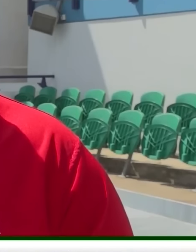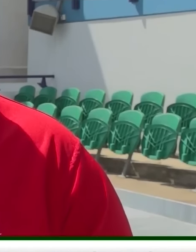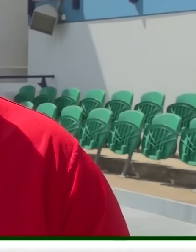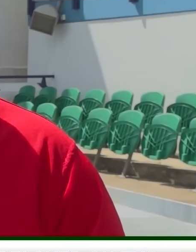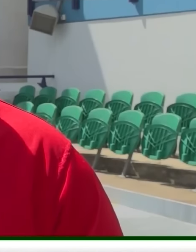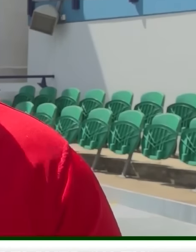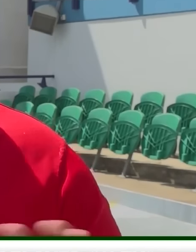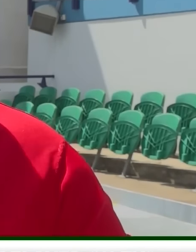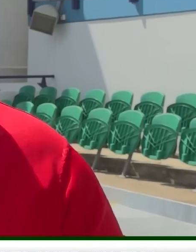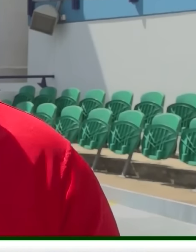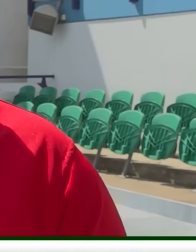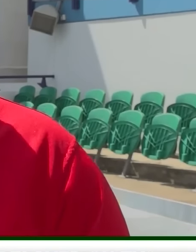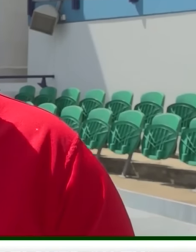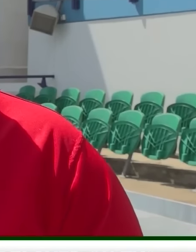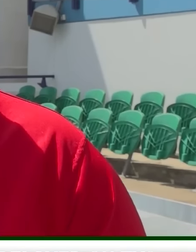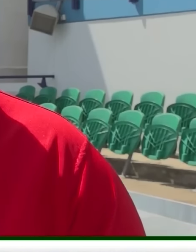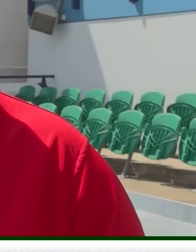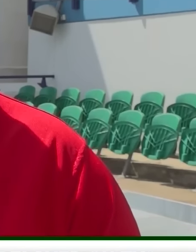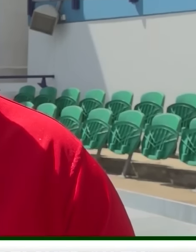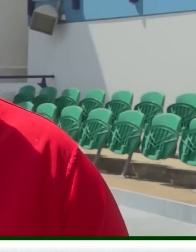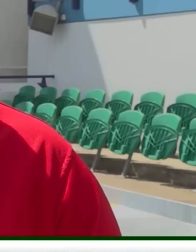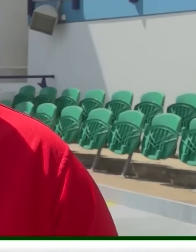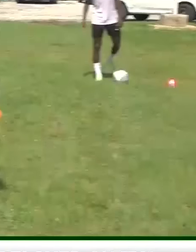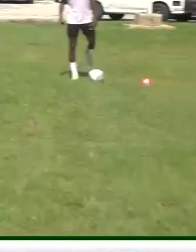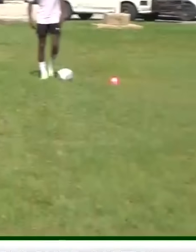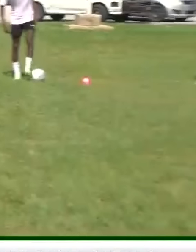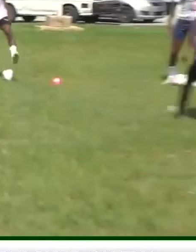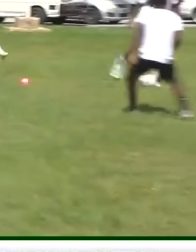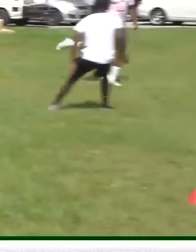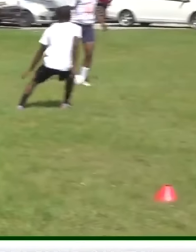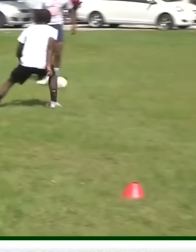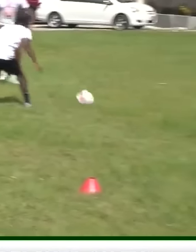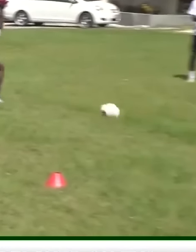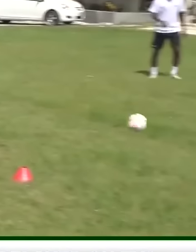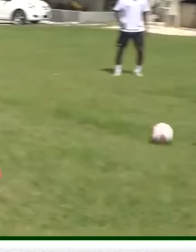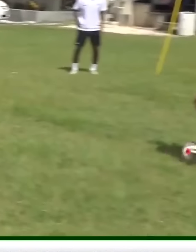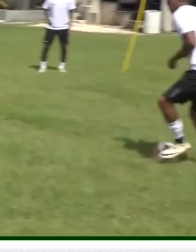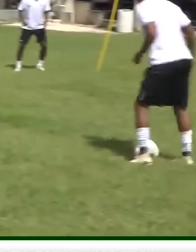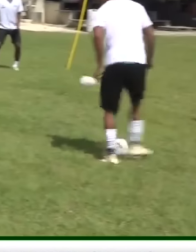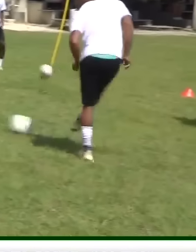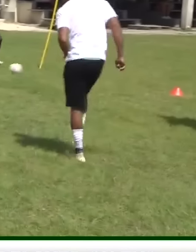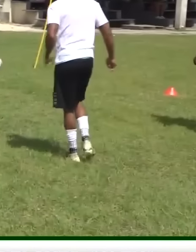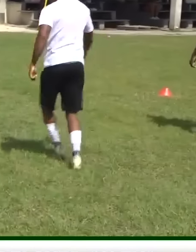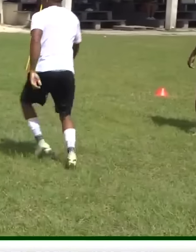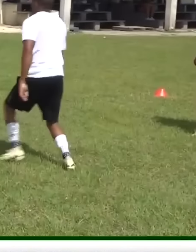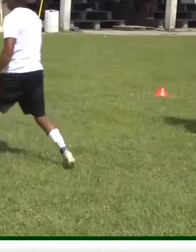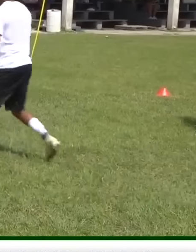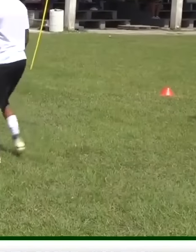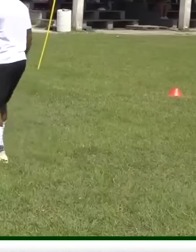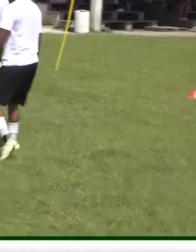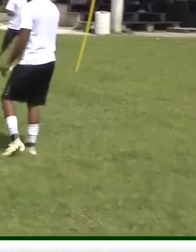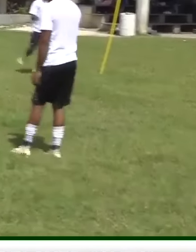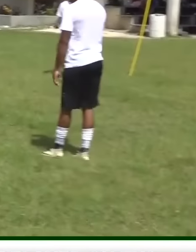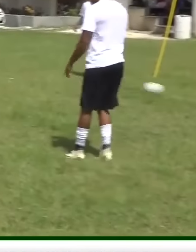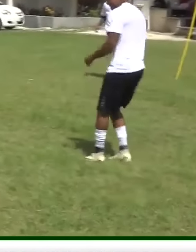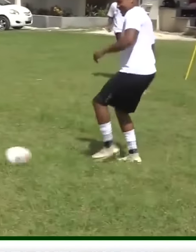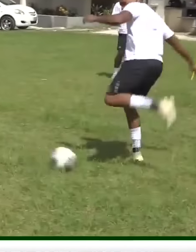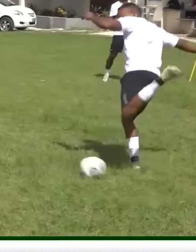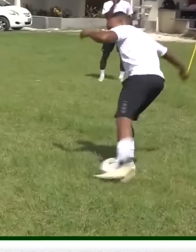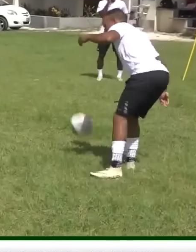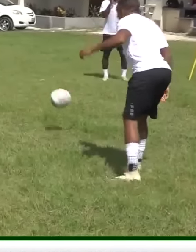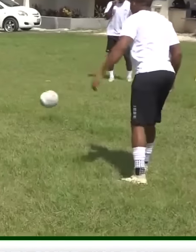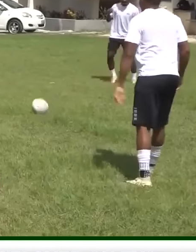they produce enhances the team. Kickstart Rush will have to conquer a more seasoned team in Britain's Hill in Sunday's semis,